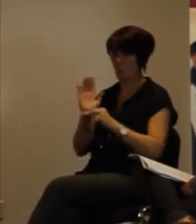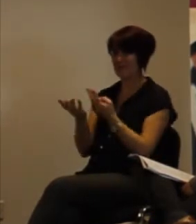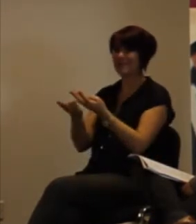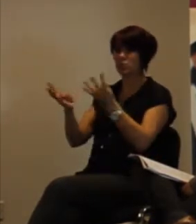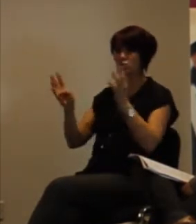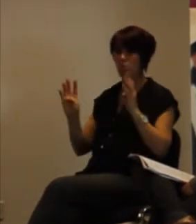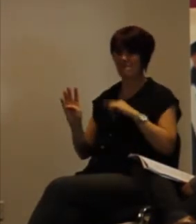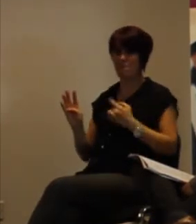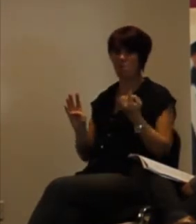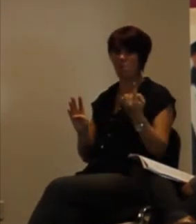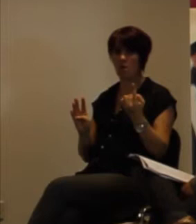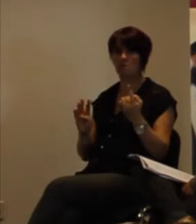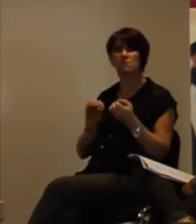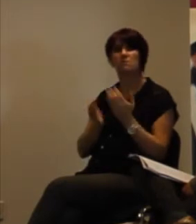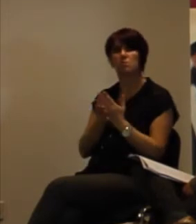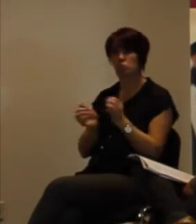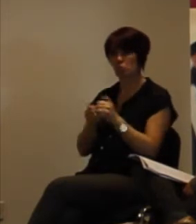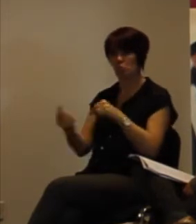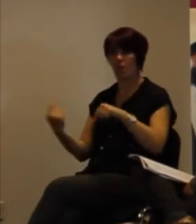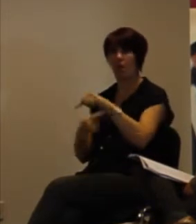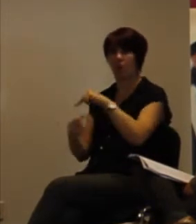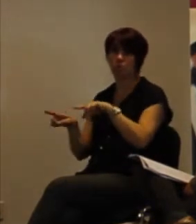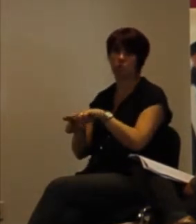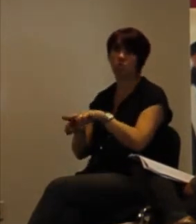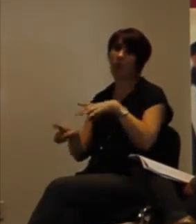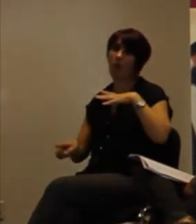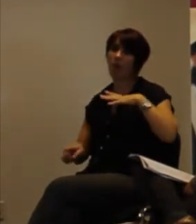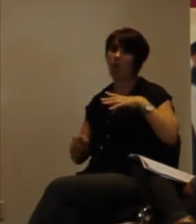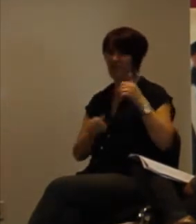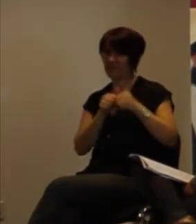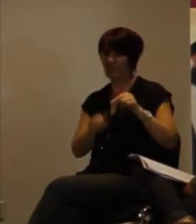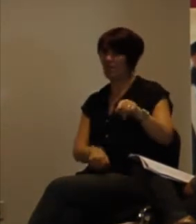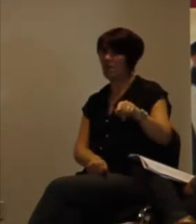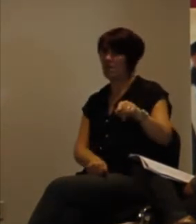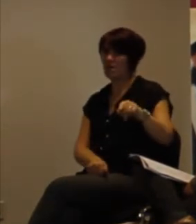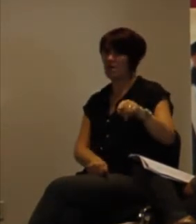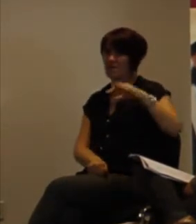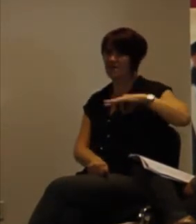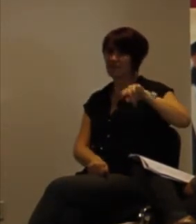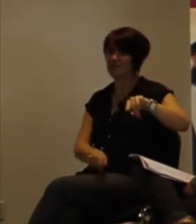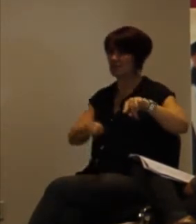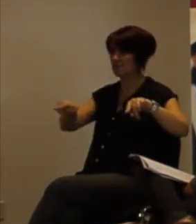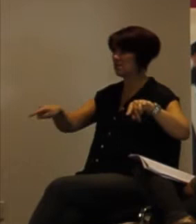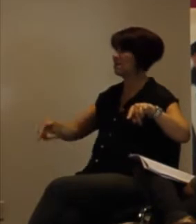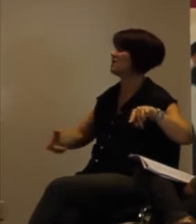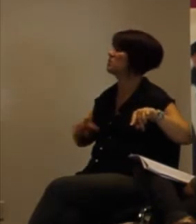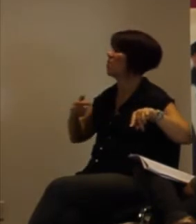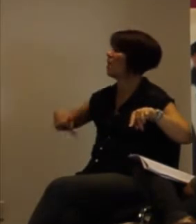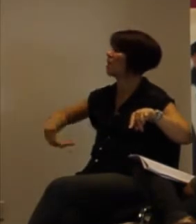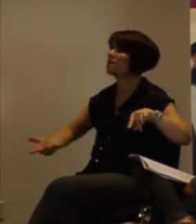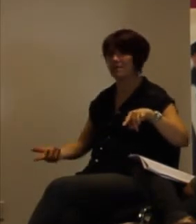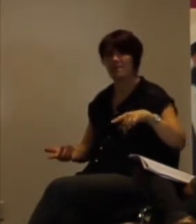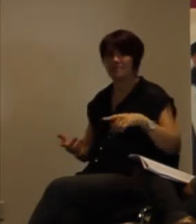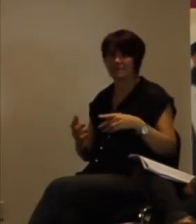your room. Be careful that you're maybe giving an advantage to one and a disadvantage to another, or empowering one, if you